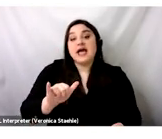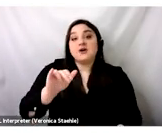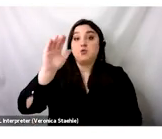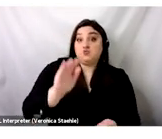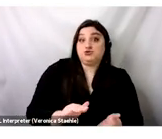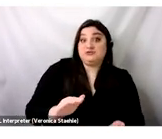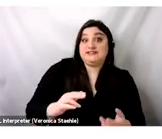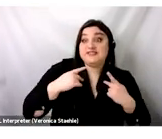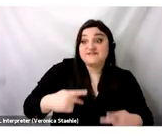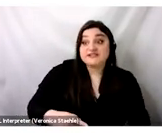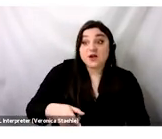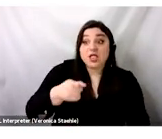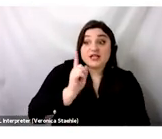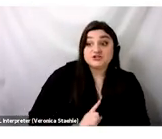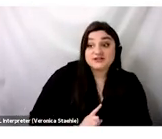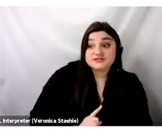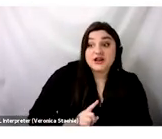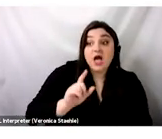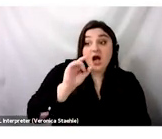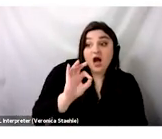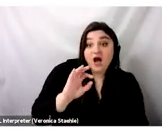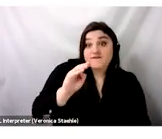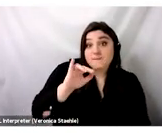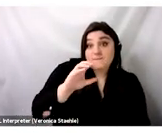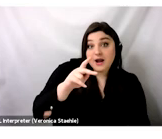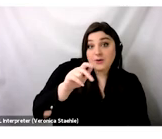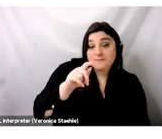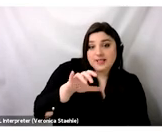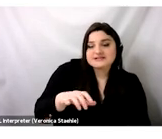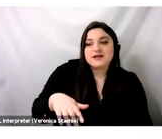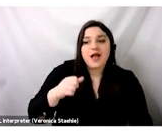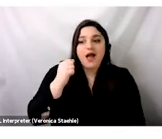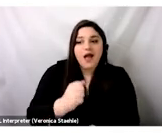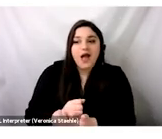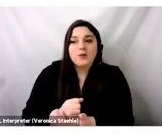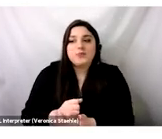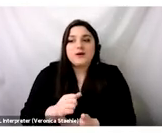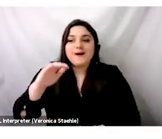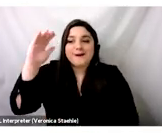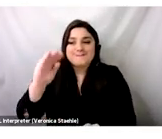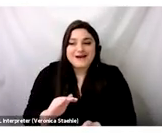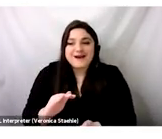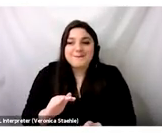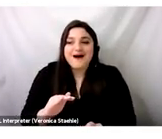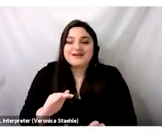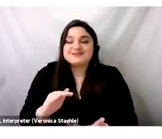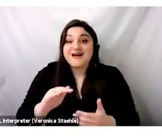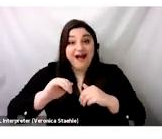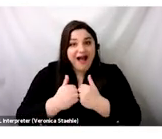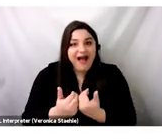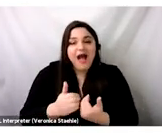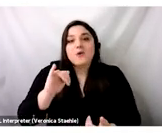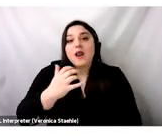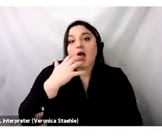ingestion of microplastics is minimizing the exposure to like hot or warm plastic containers,